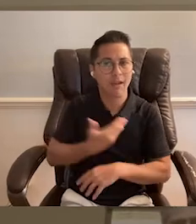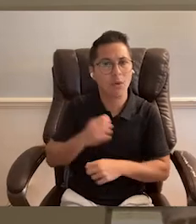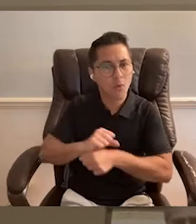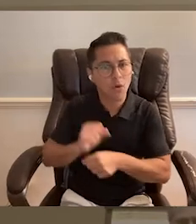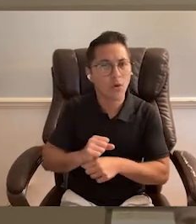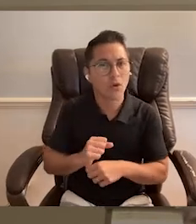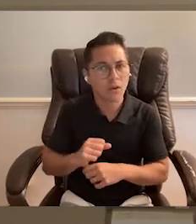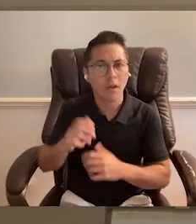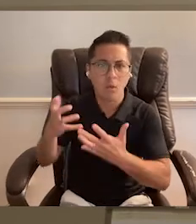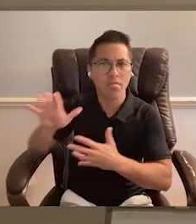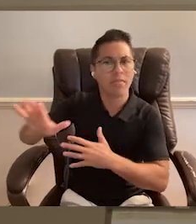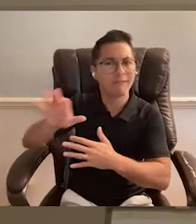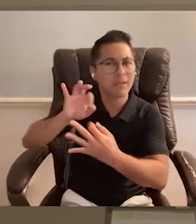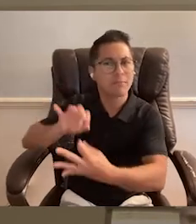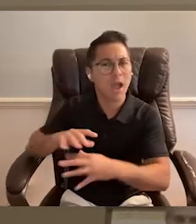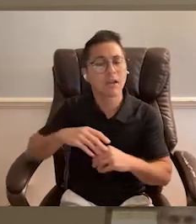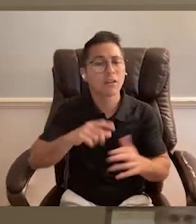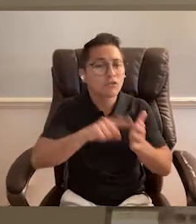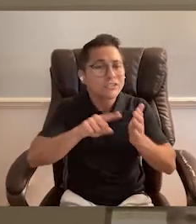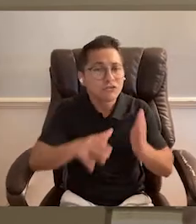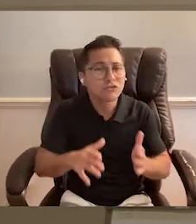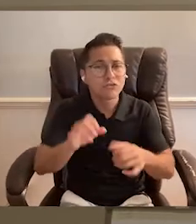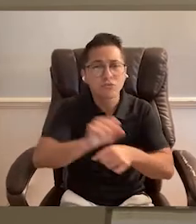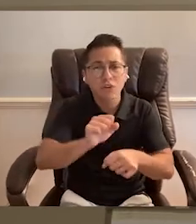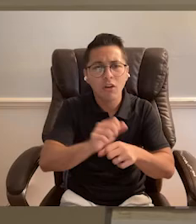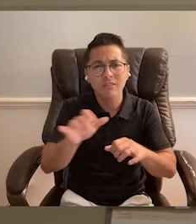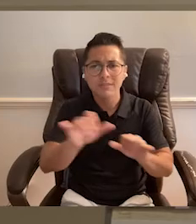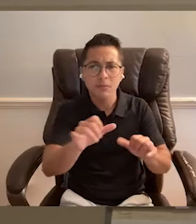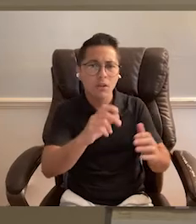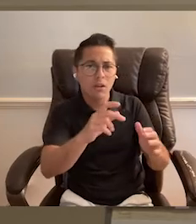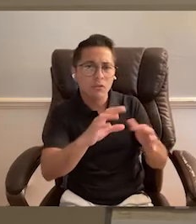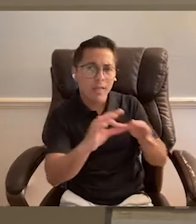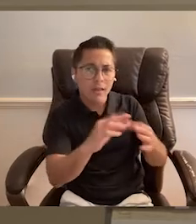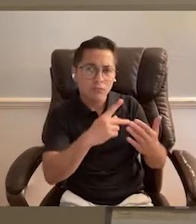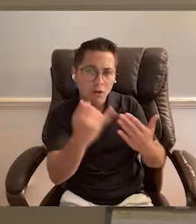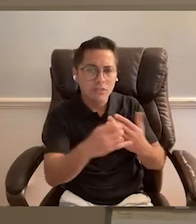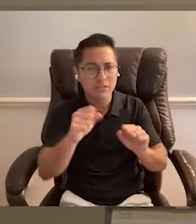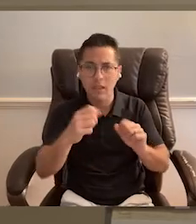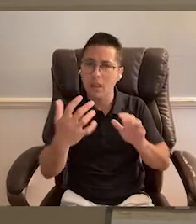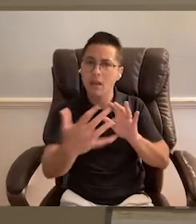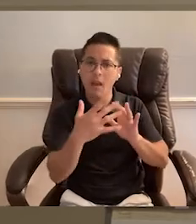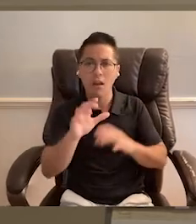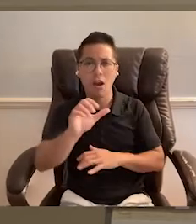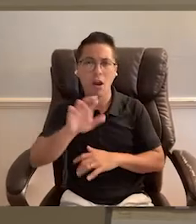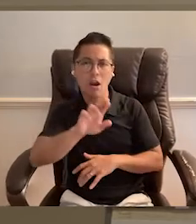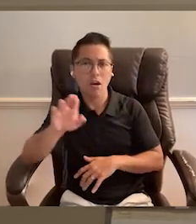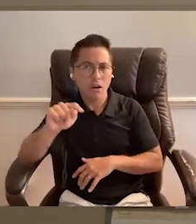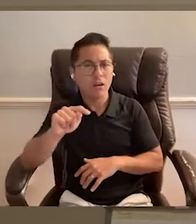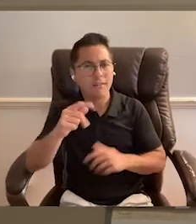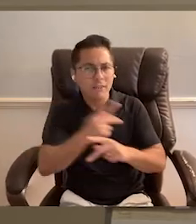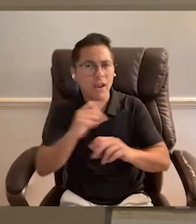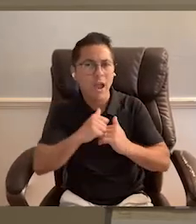family member or somebody in the community that you know that could assist us, let us know. We're